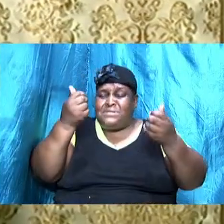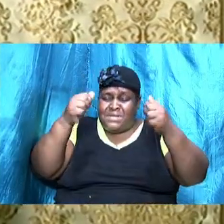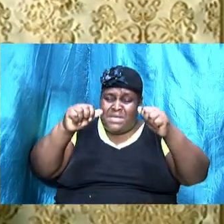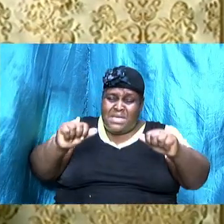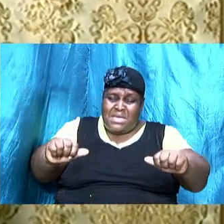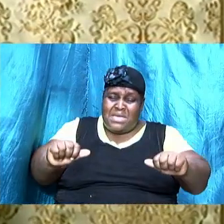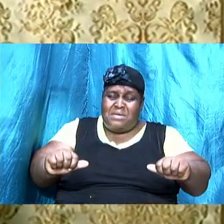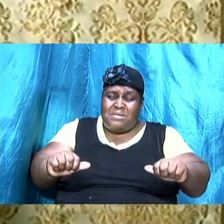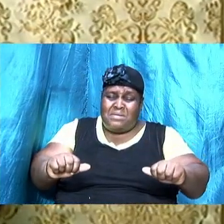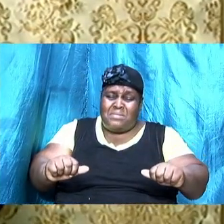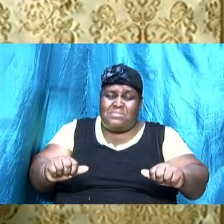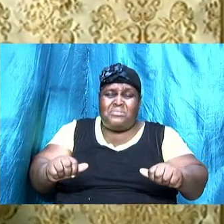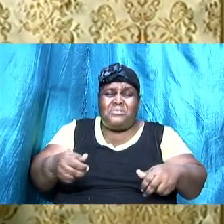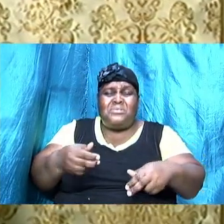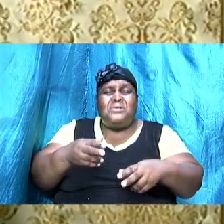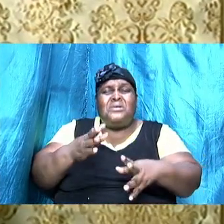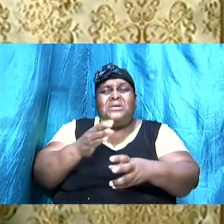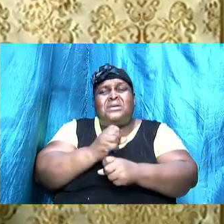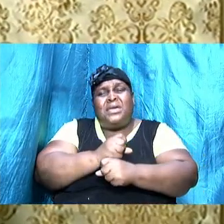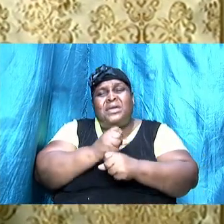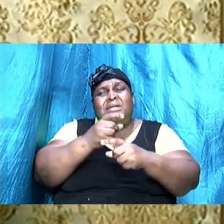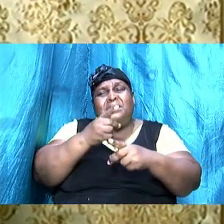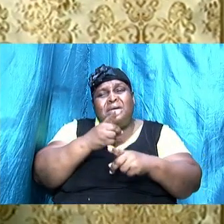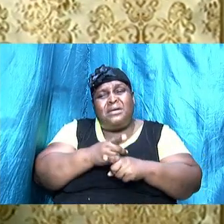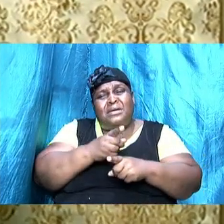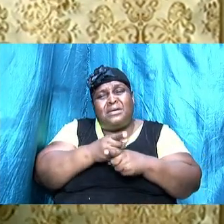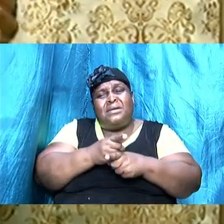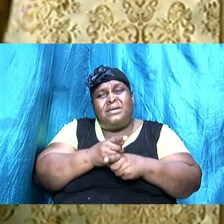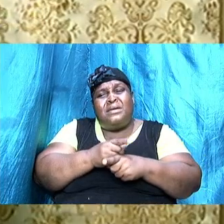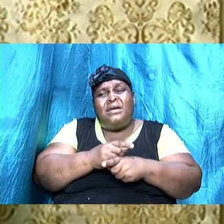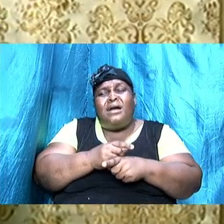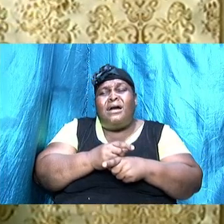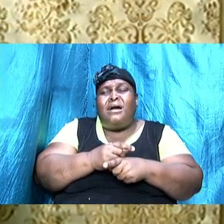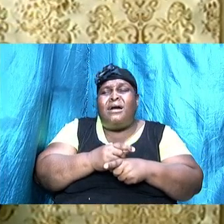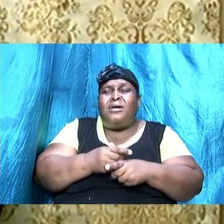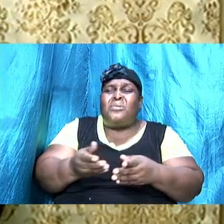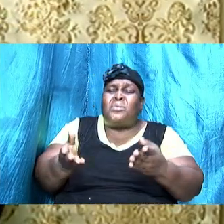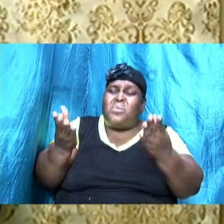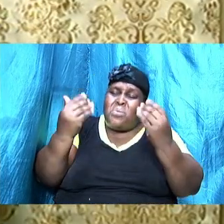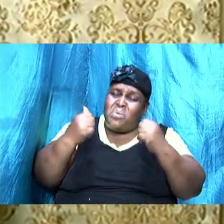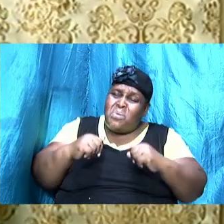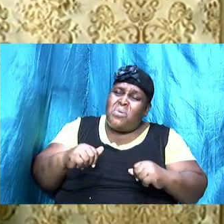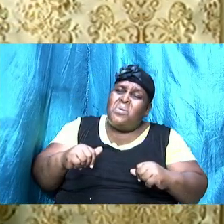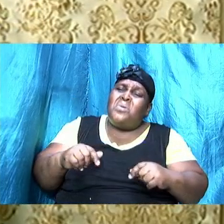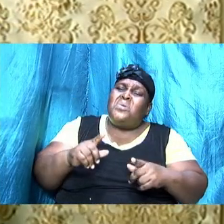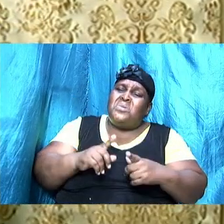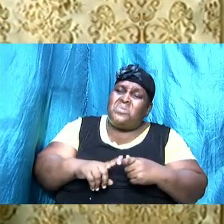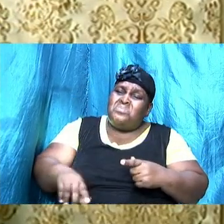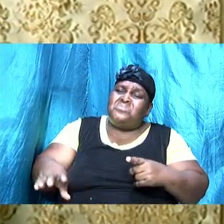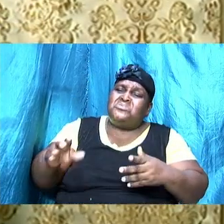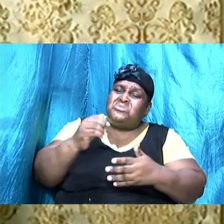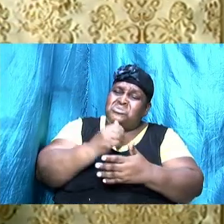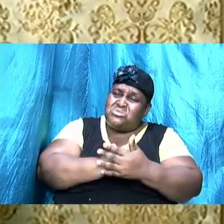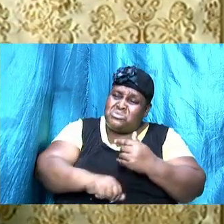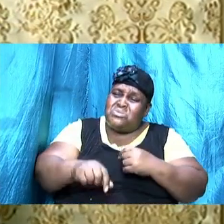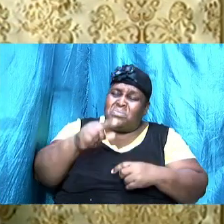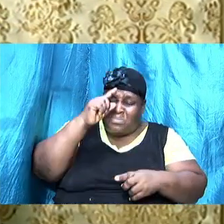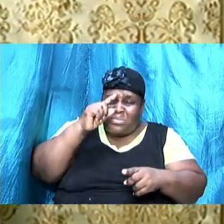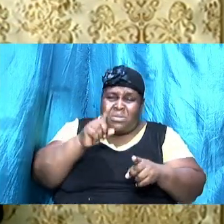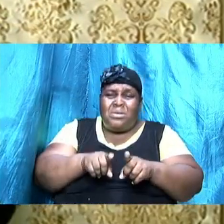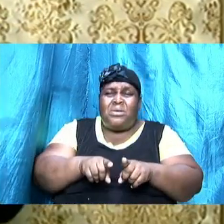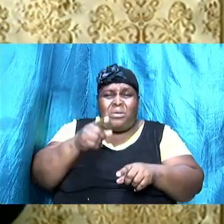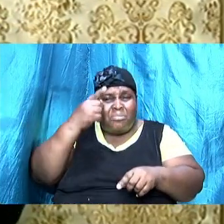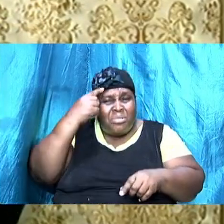answers and we are unable to forge a way out or come to some solution because we have been